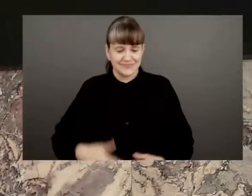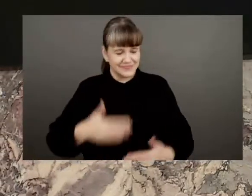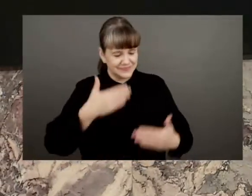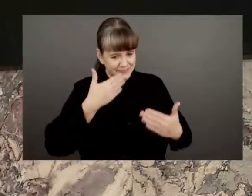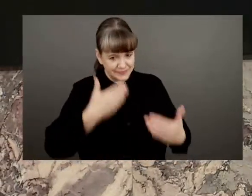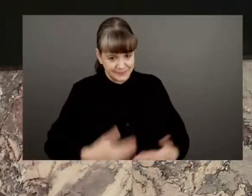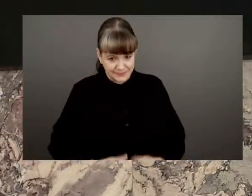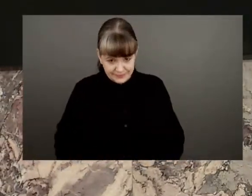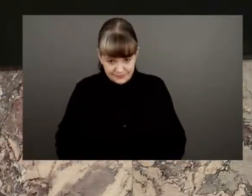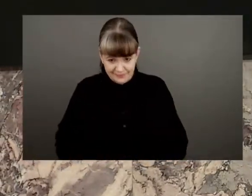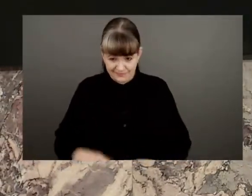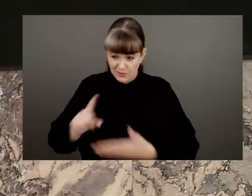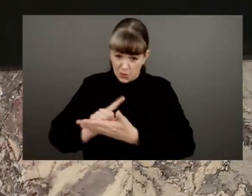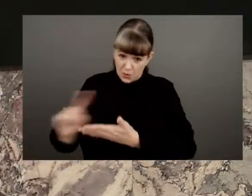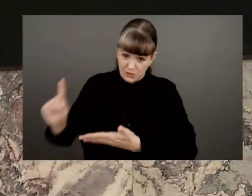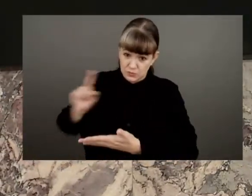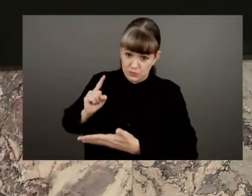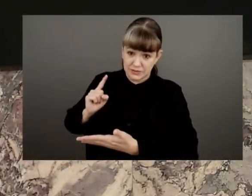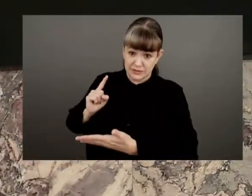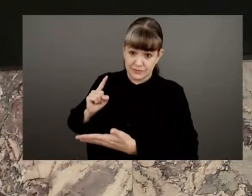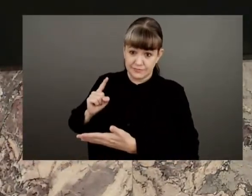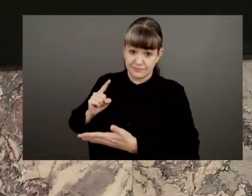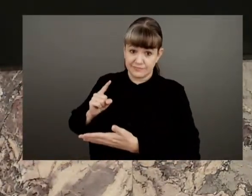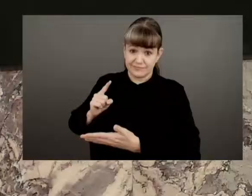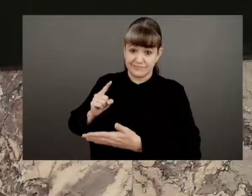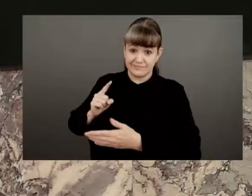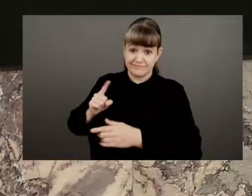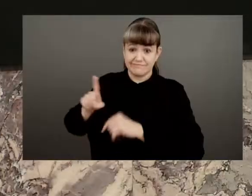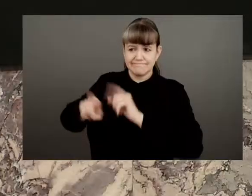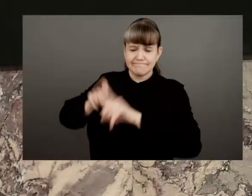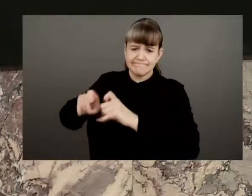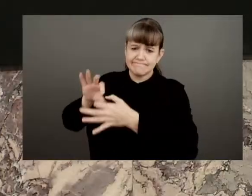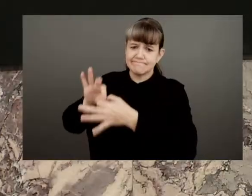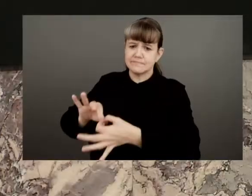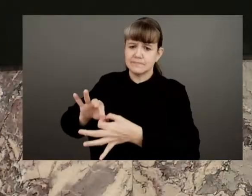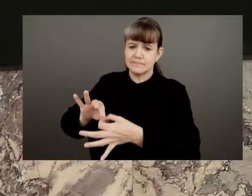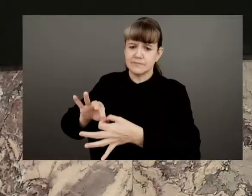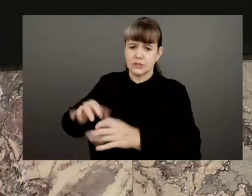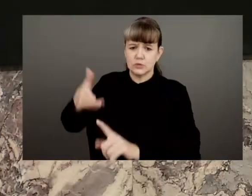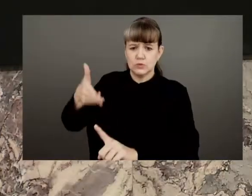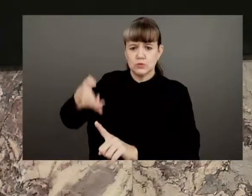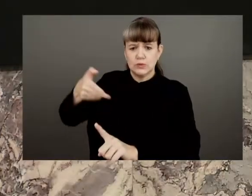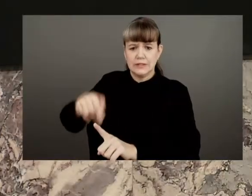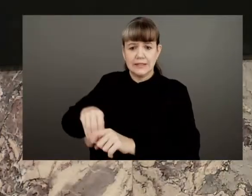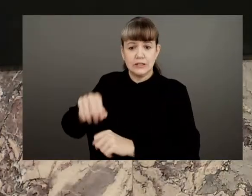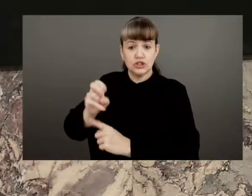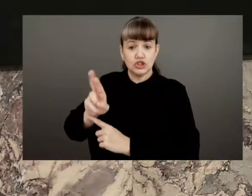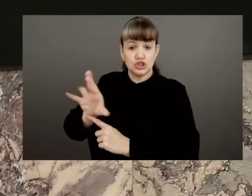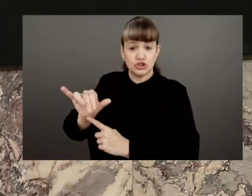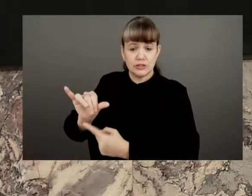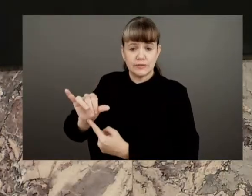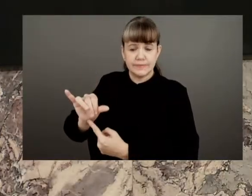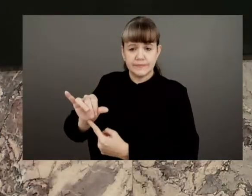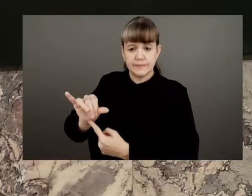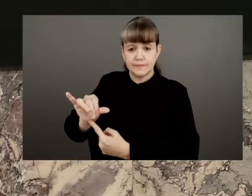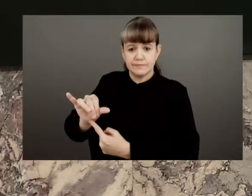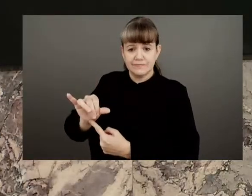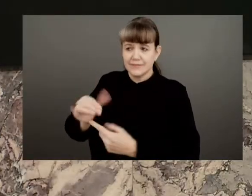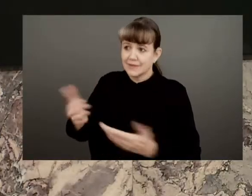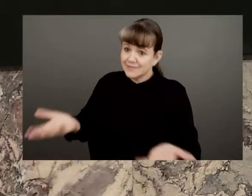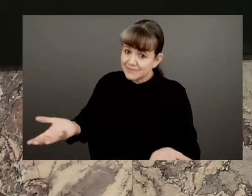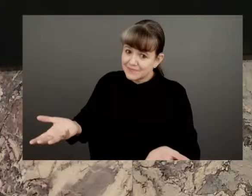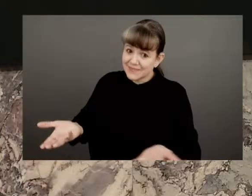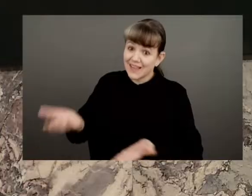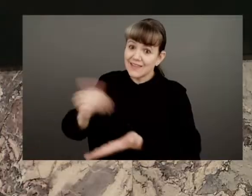Surrey. Another day, another shooting in my community. Why can't this NDP